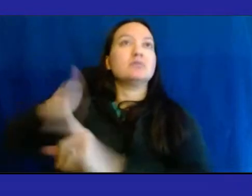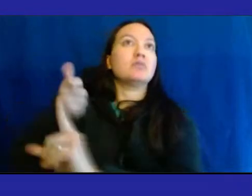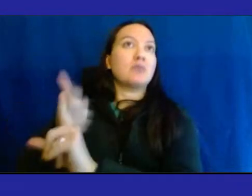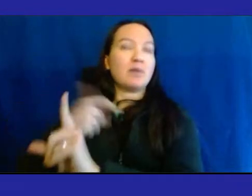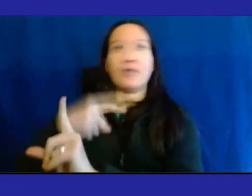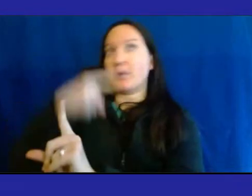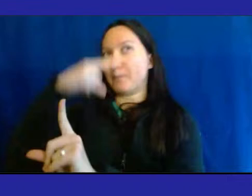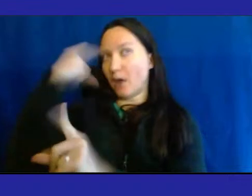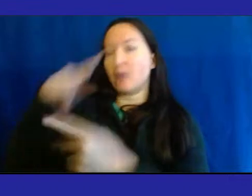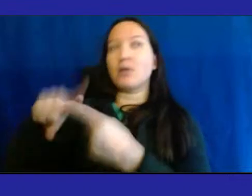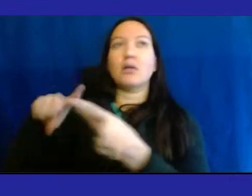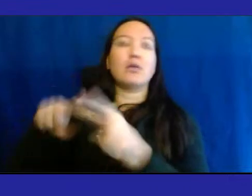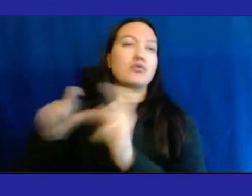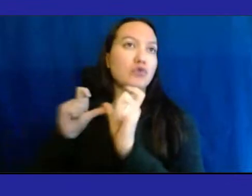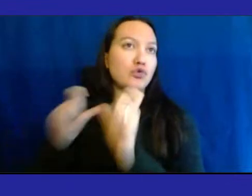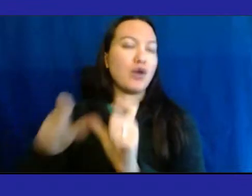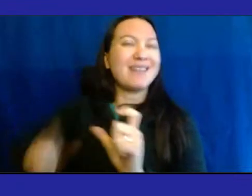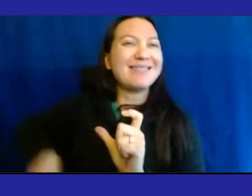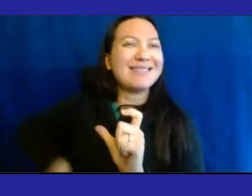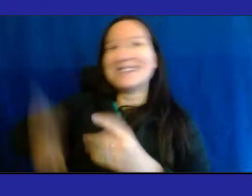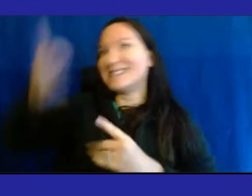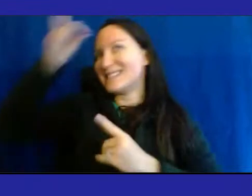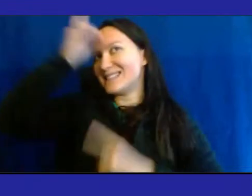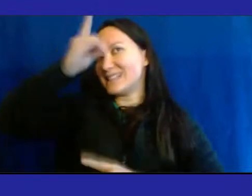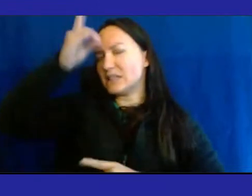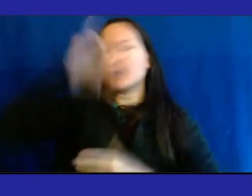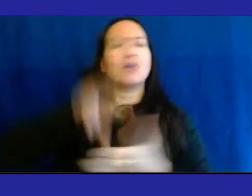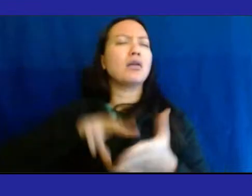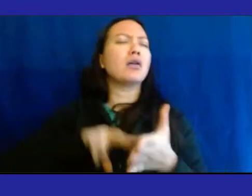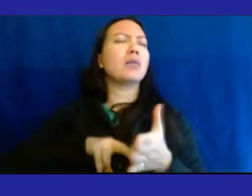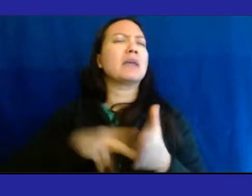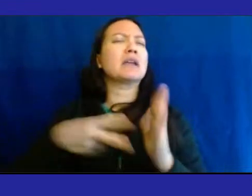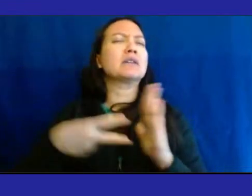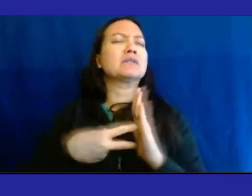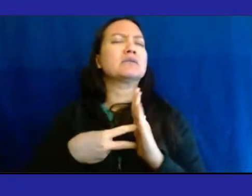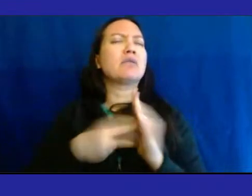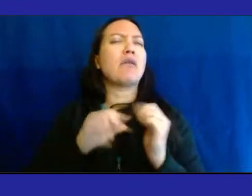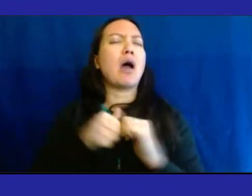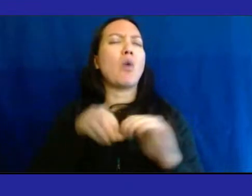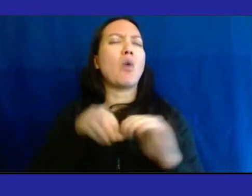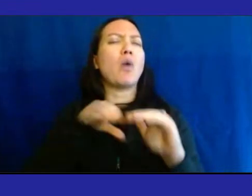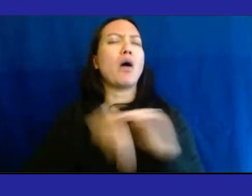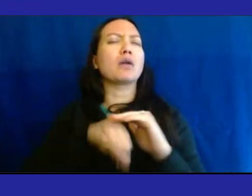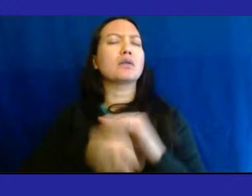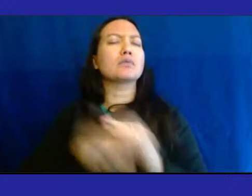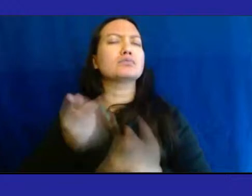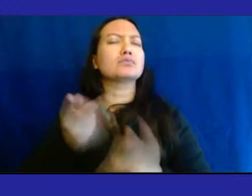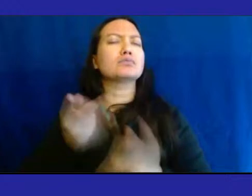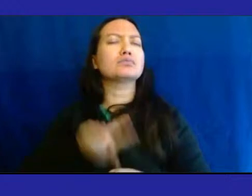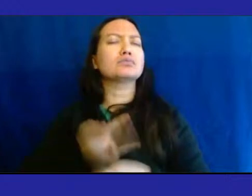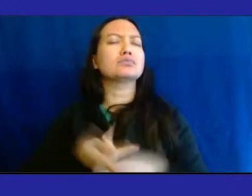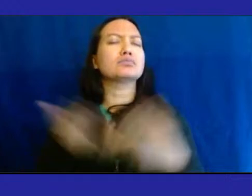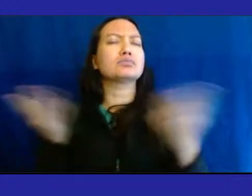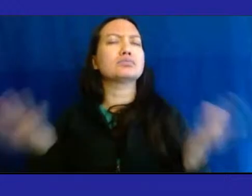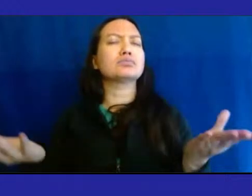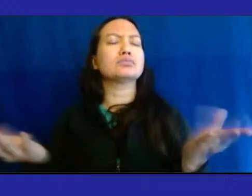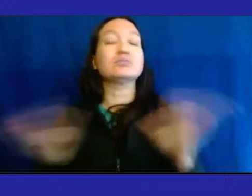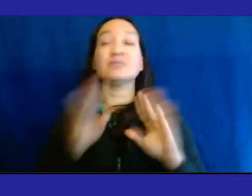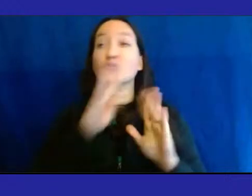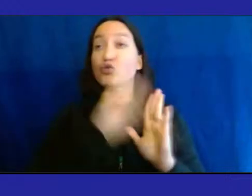kidney disease. What does that mean in terms of their access to care? So this graph